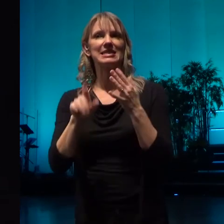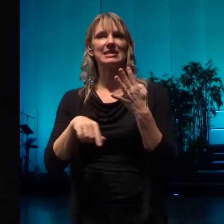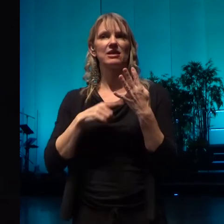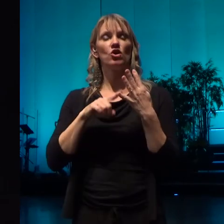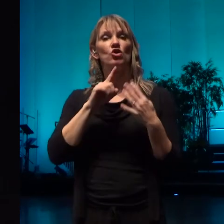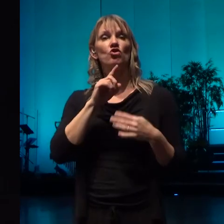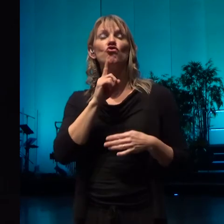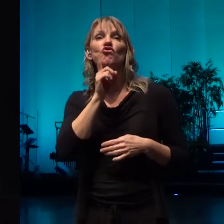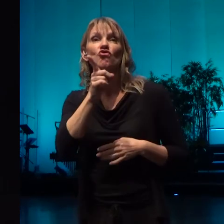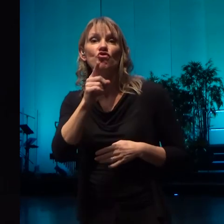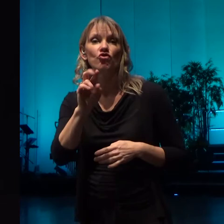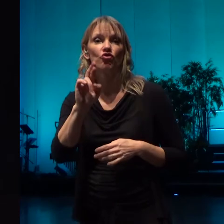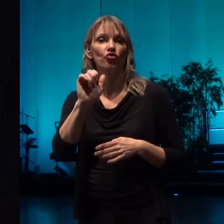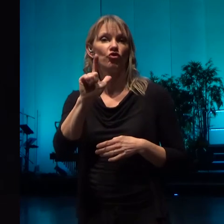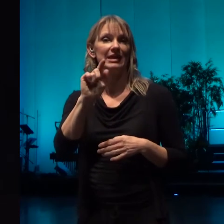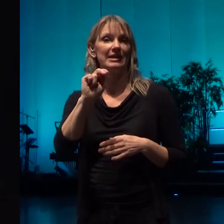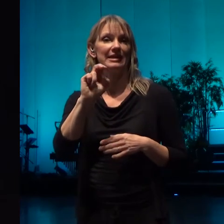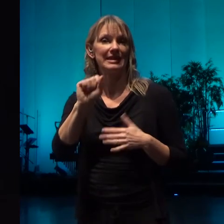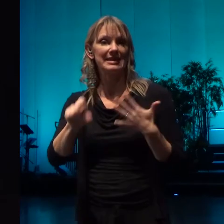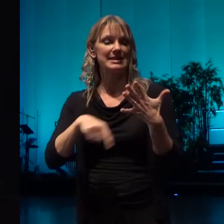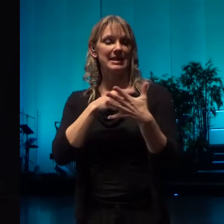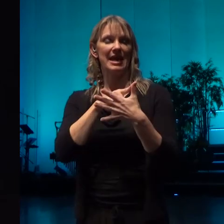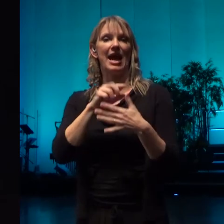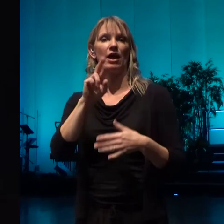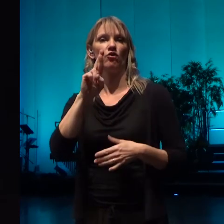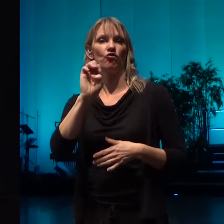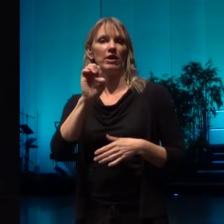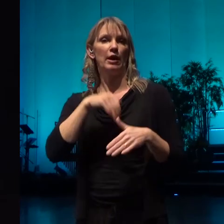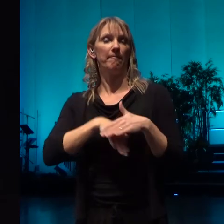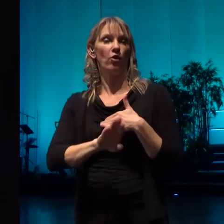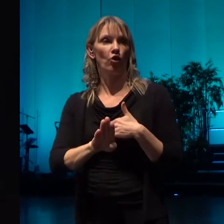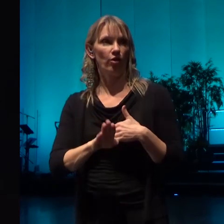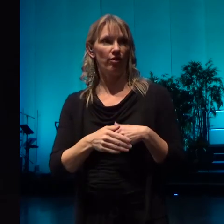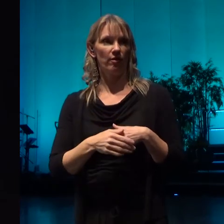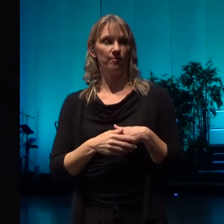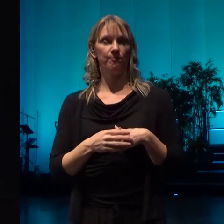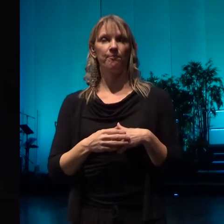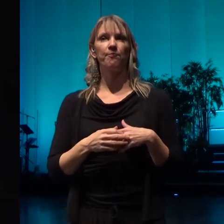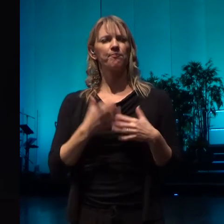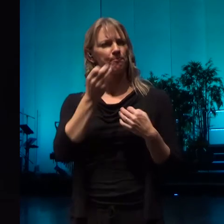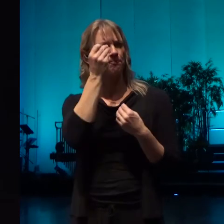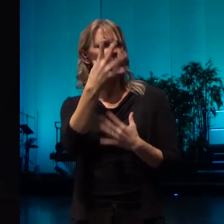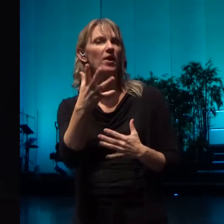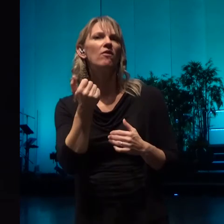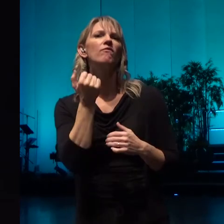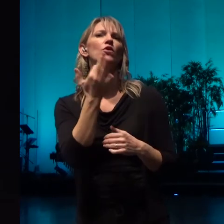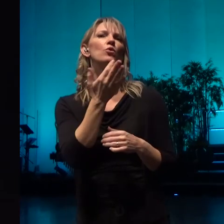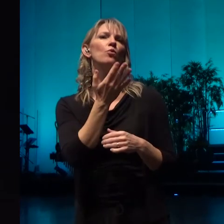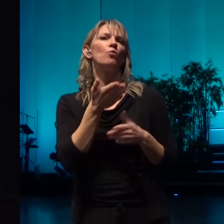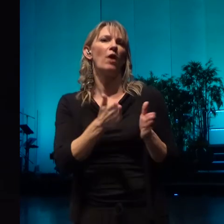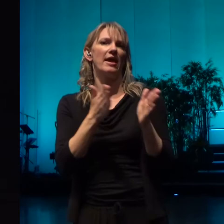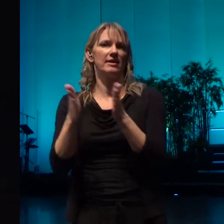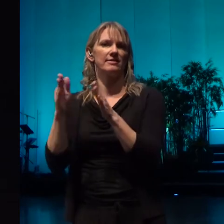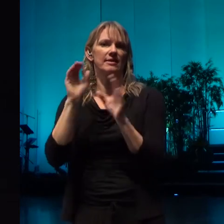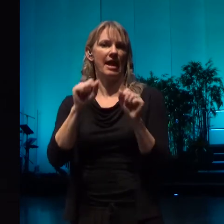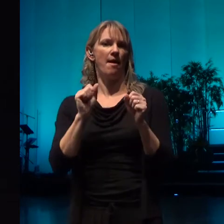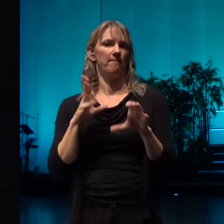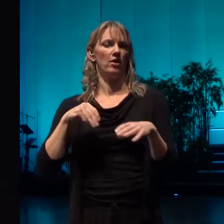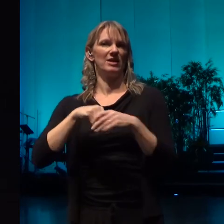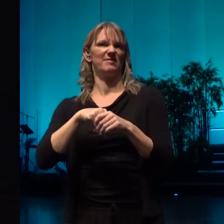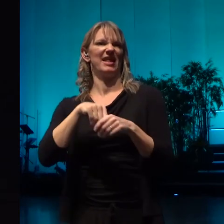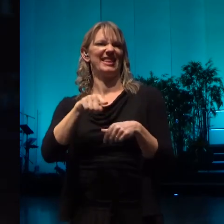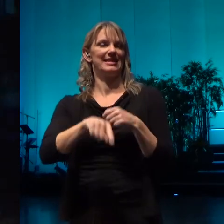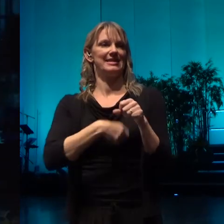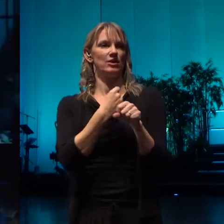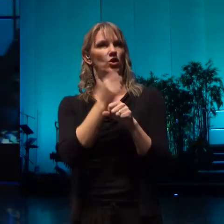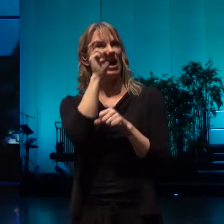realness, and rebirth. And I want to let you know just a few ways that you can participate in this year's